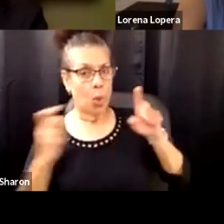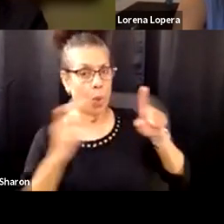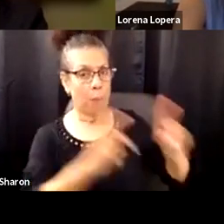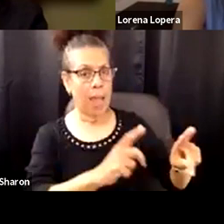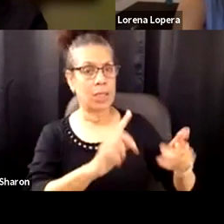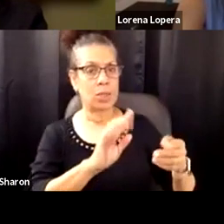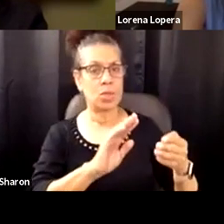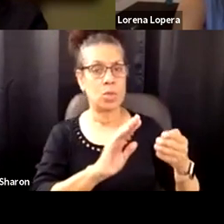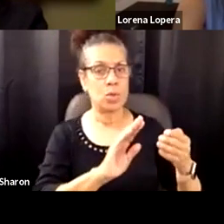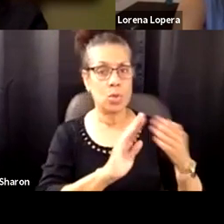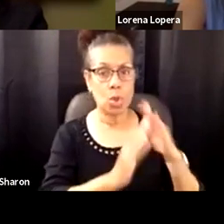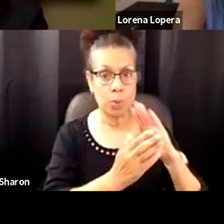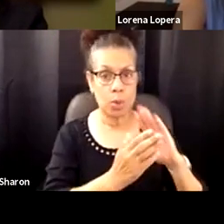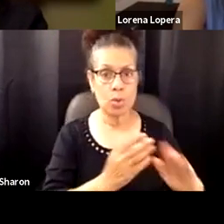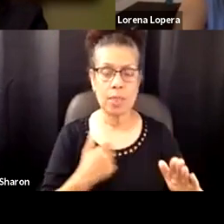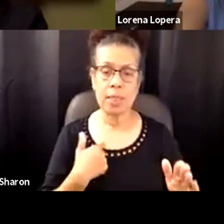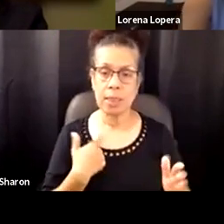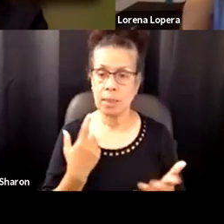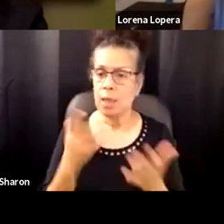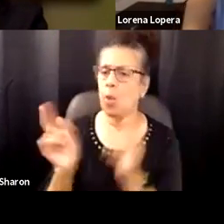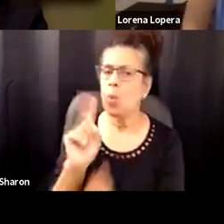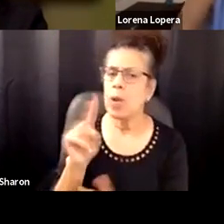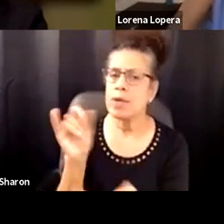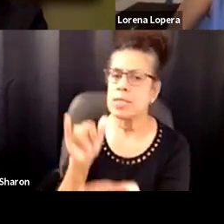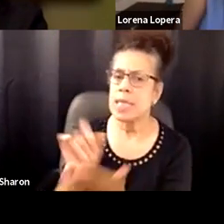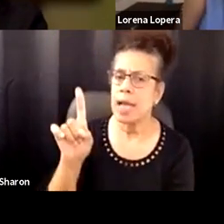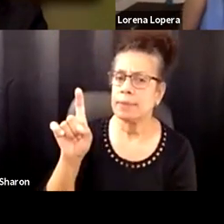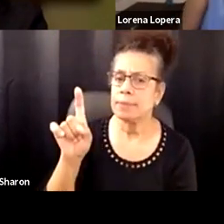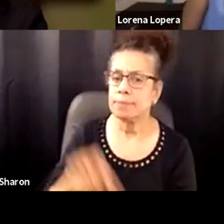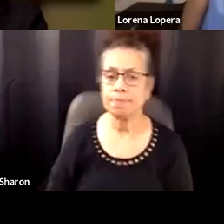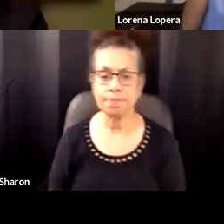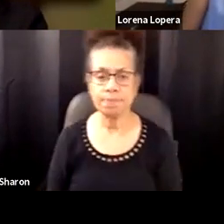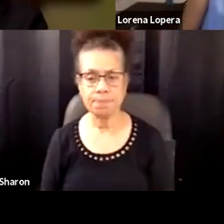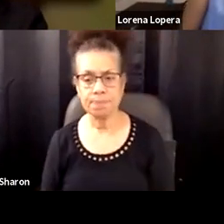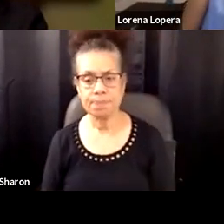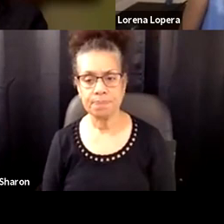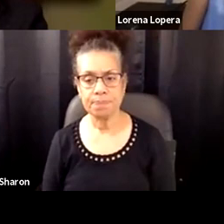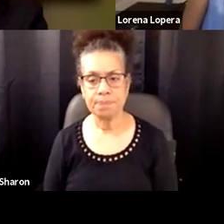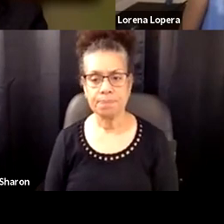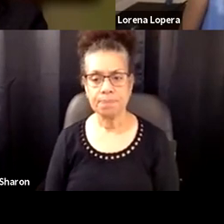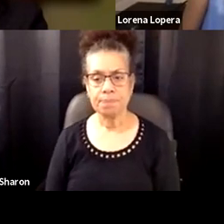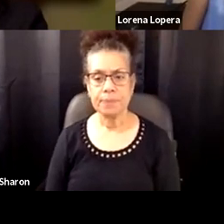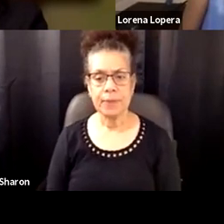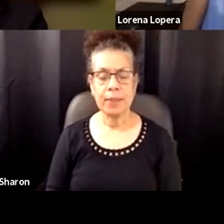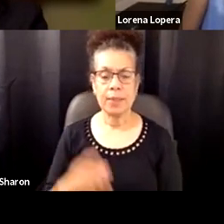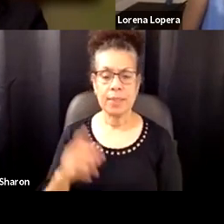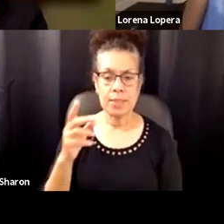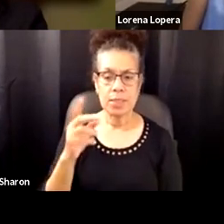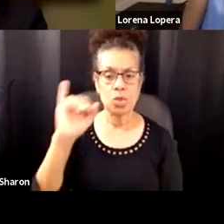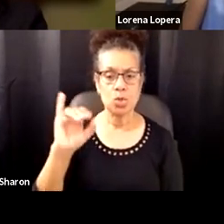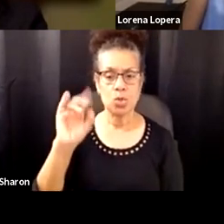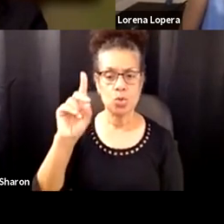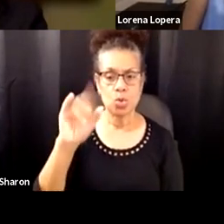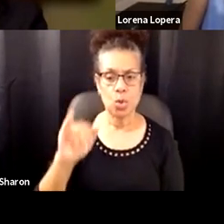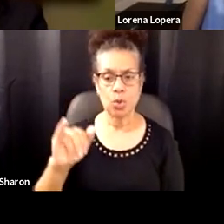two ways um i can answer that question or attempt to anyway dr